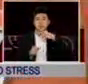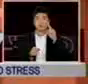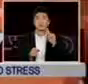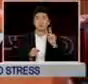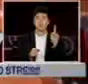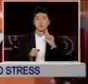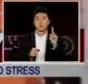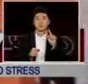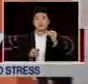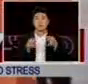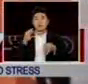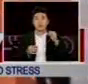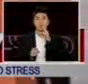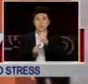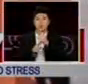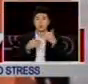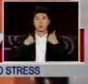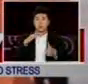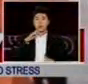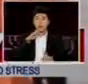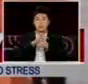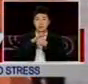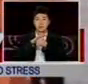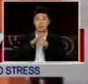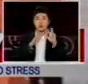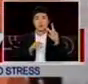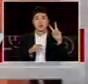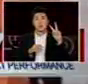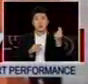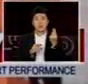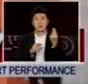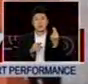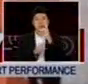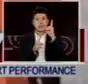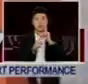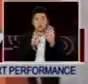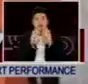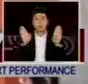record, if it appears in this document, when this account was opened?